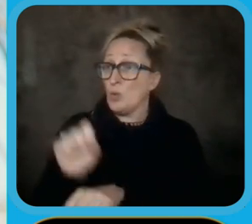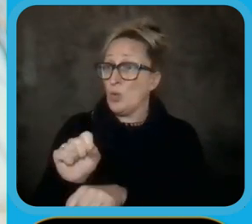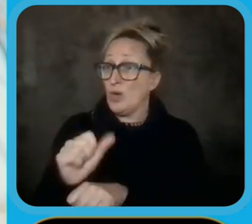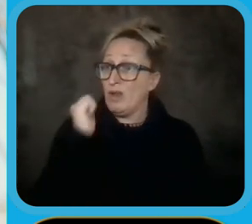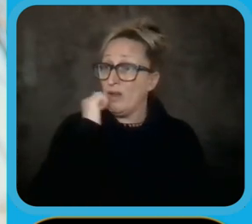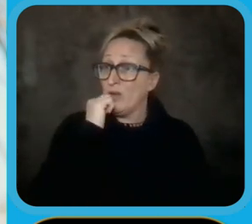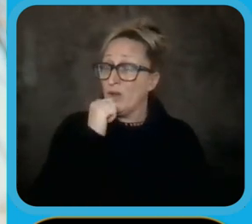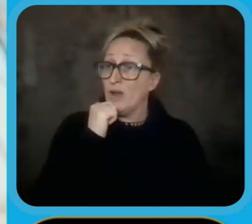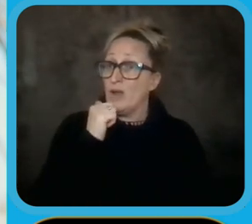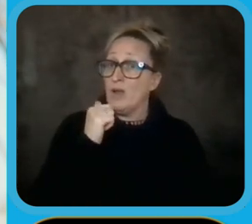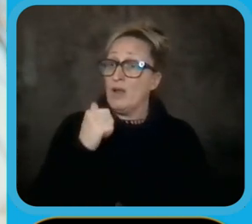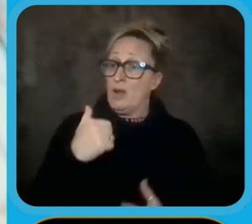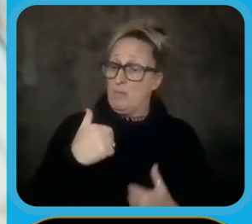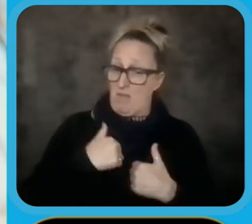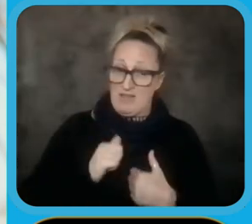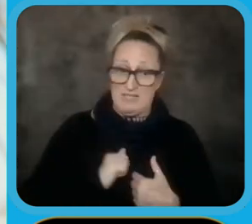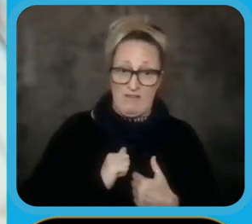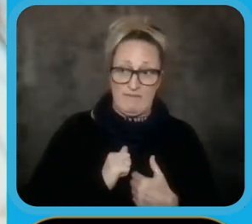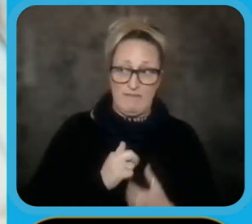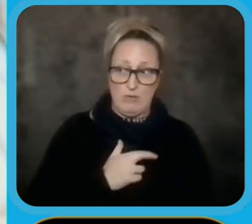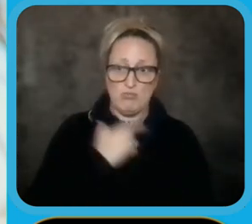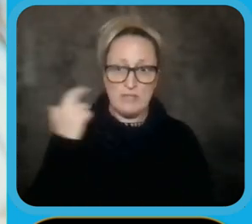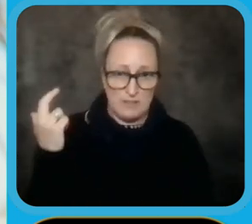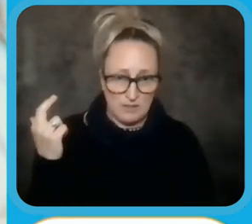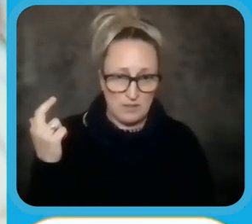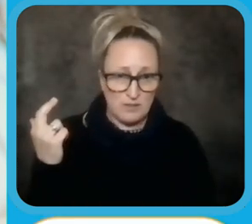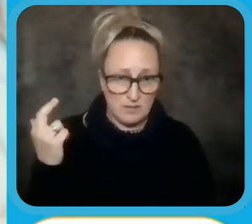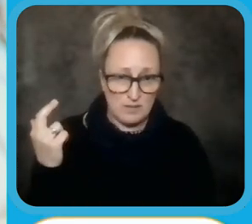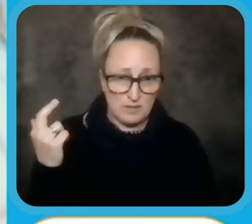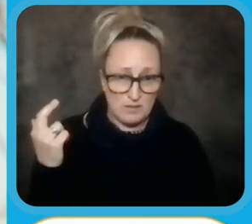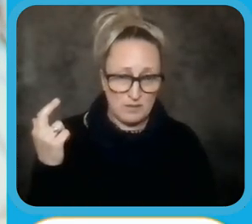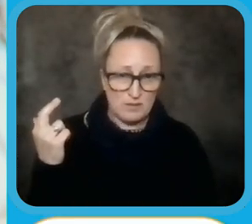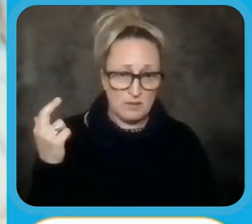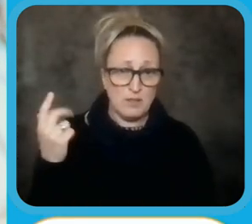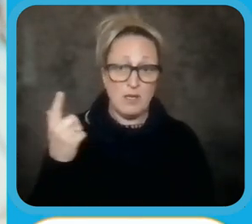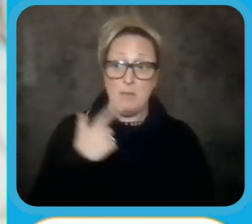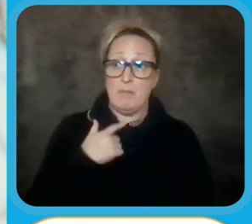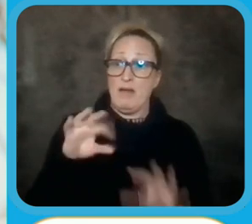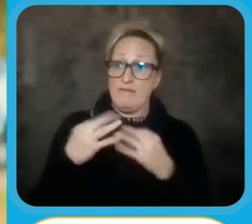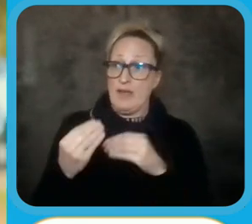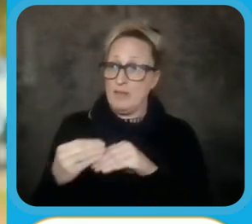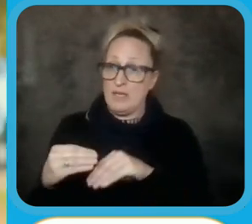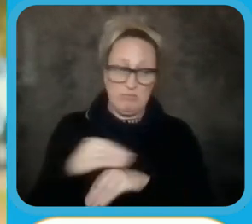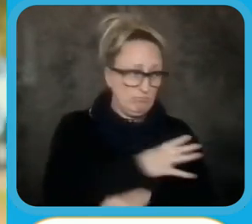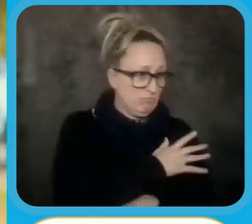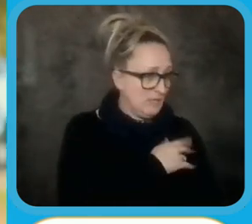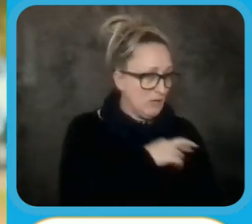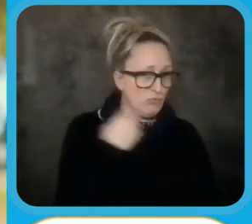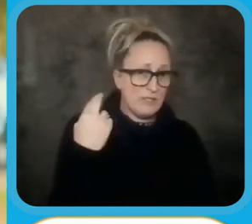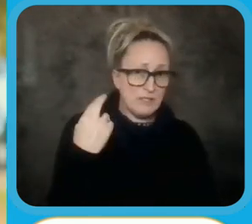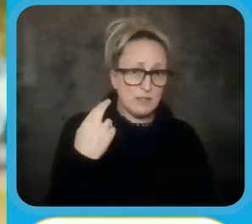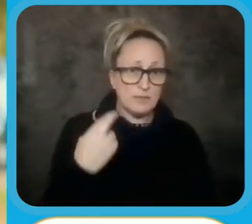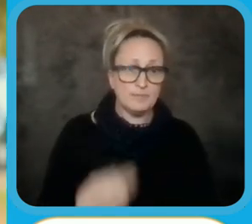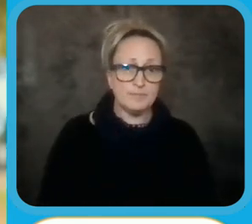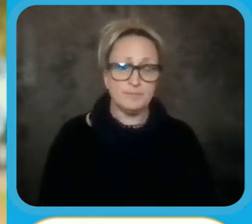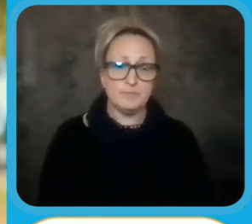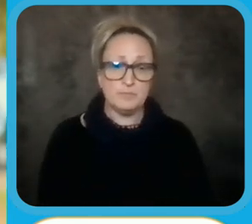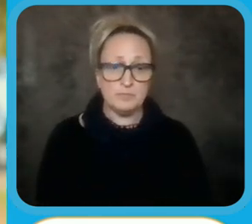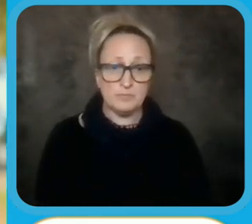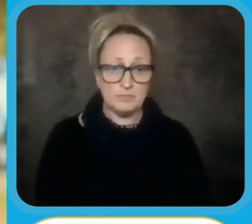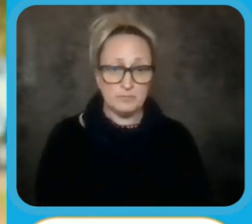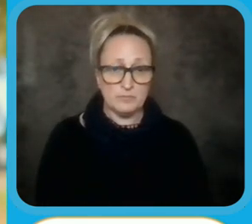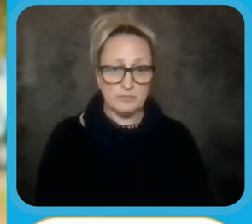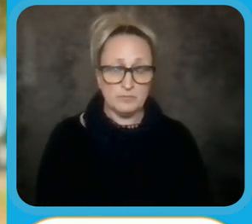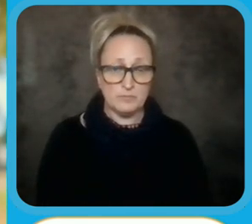was putting myself at risk. I was putting my family at risk. Yo soy trabajador